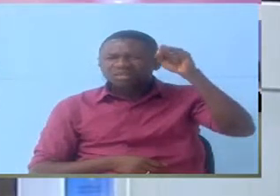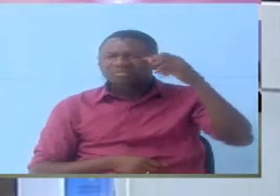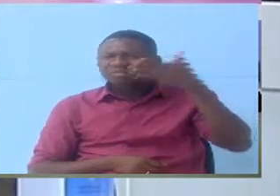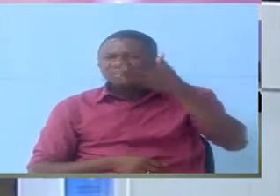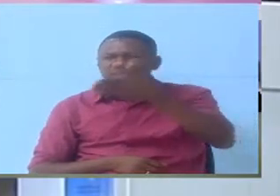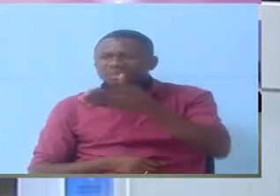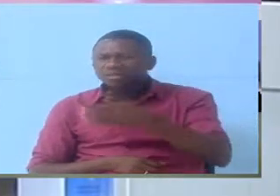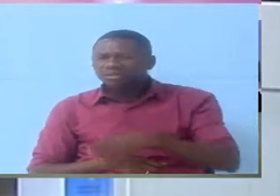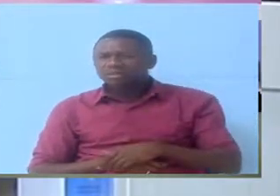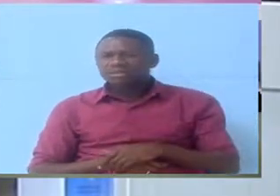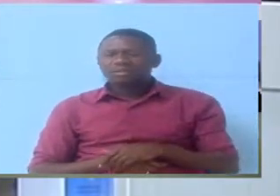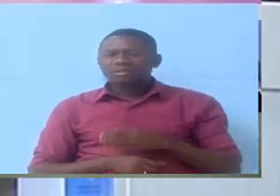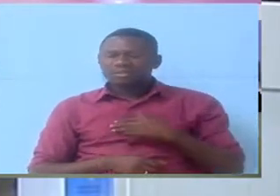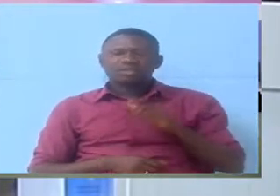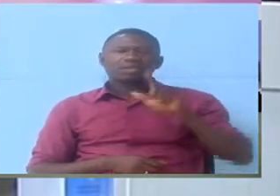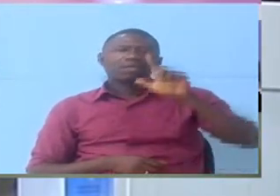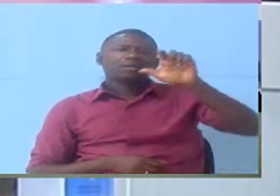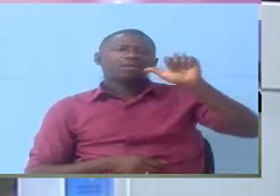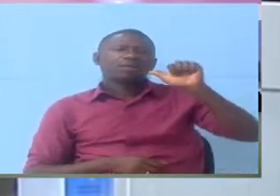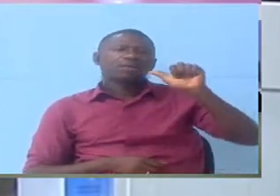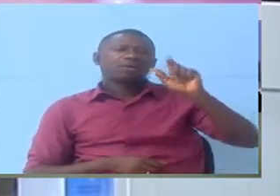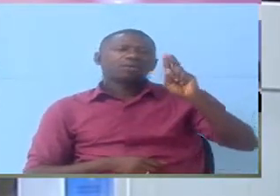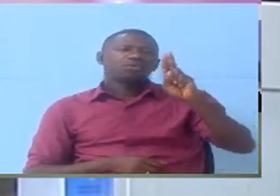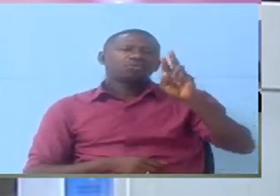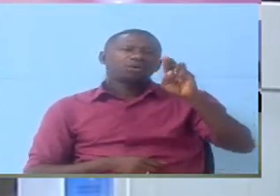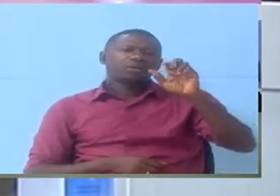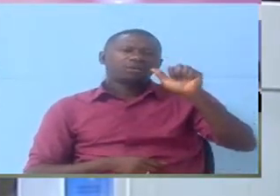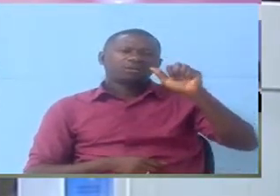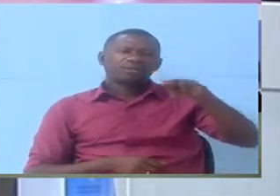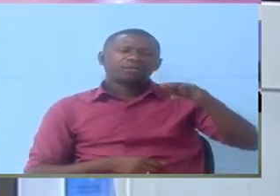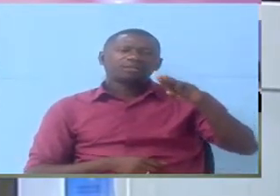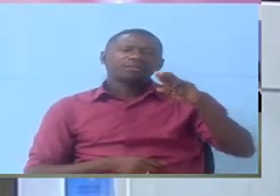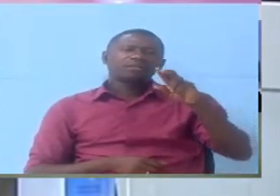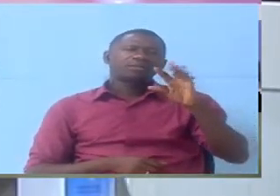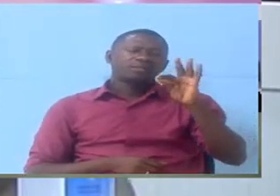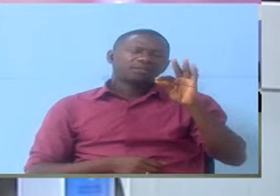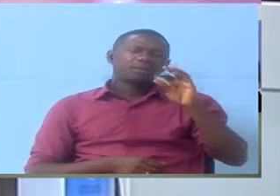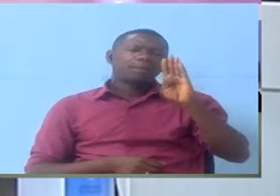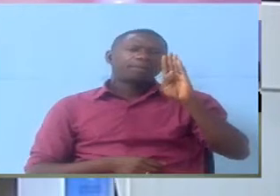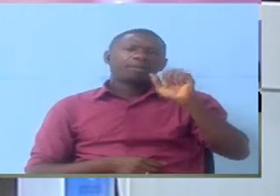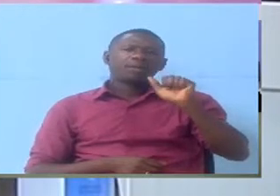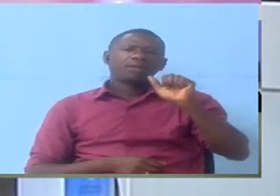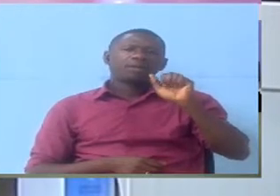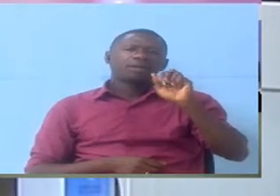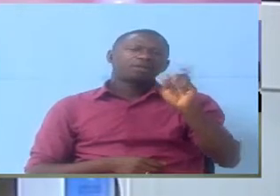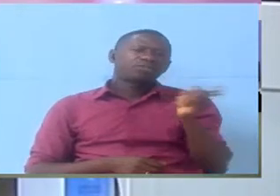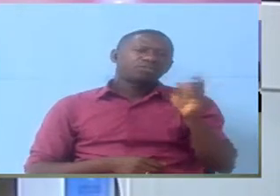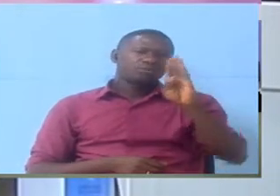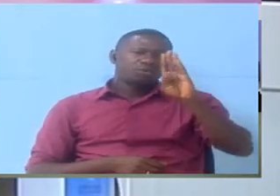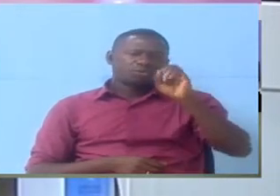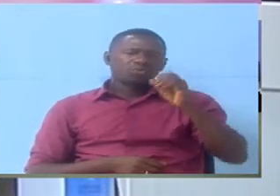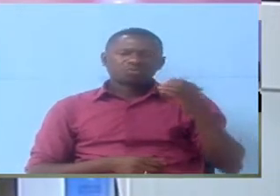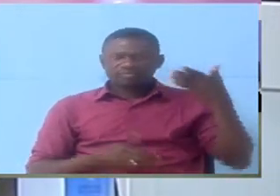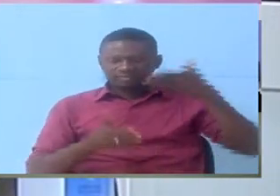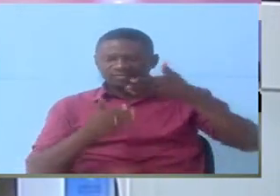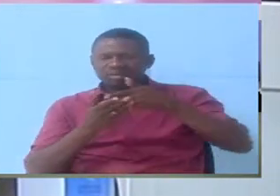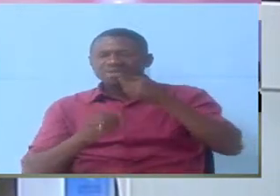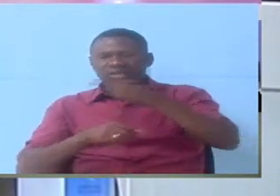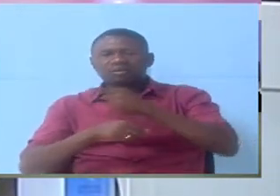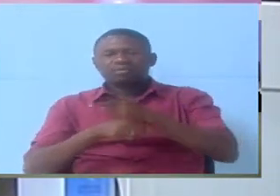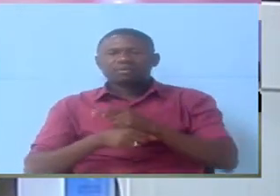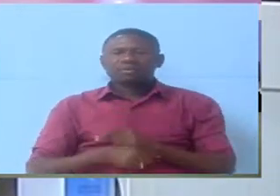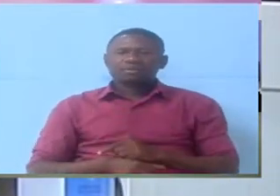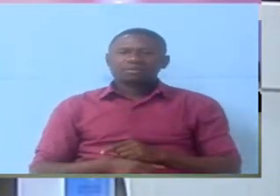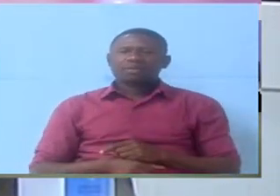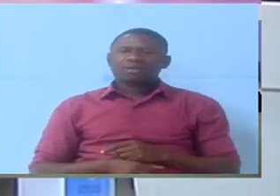ask commissioner for traffic. I should have been the person at the forefront.